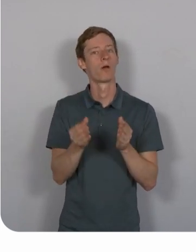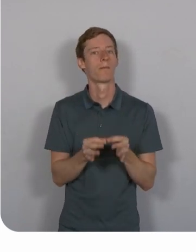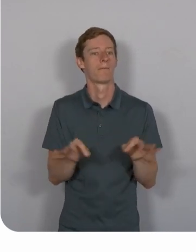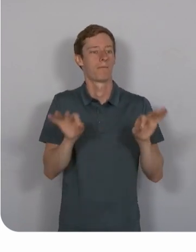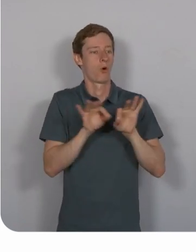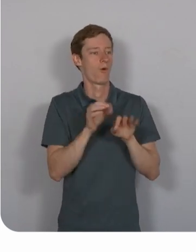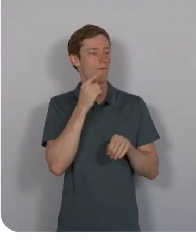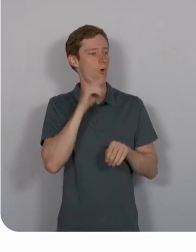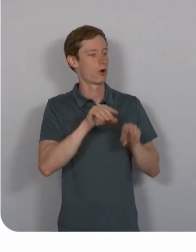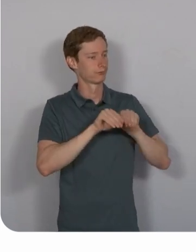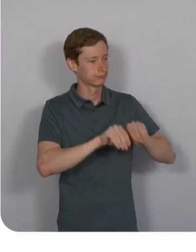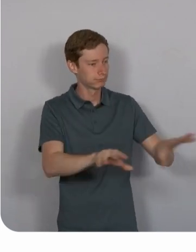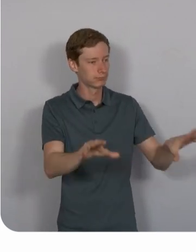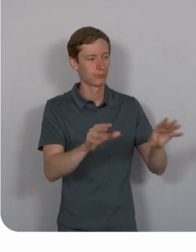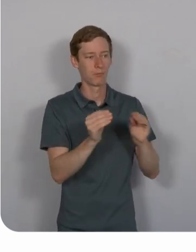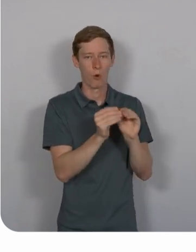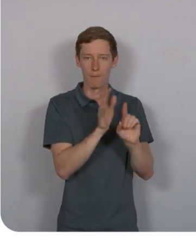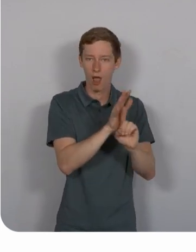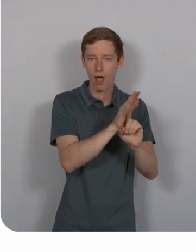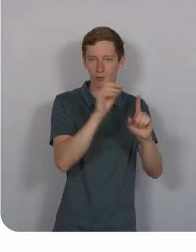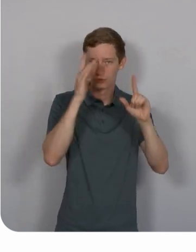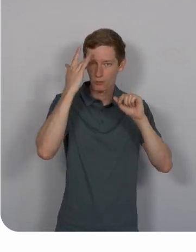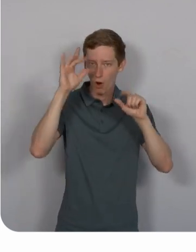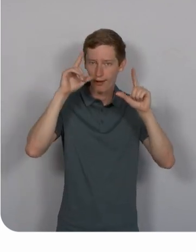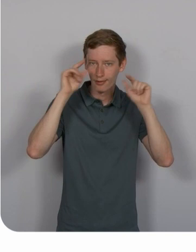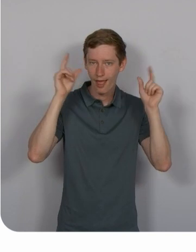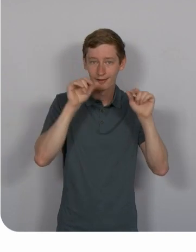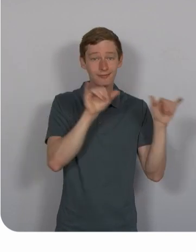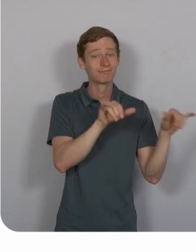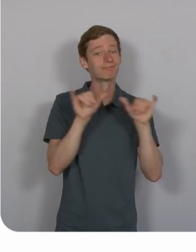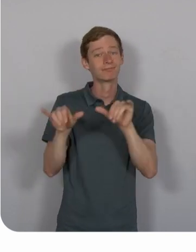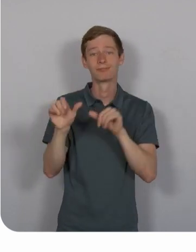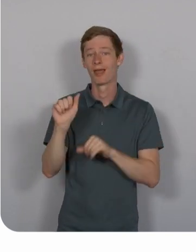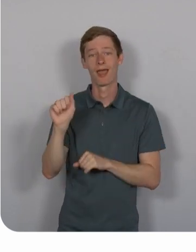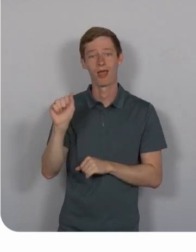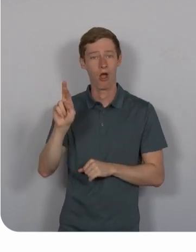widely adopted as any of the other augmented reality features.